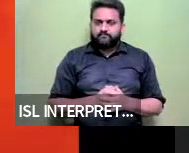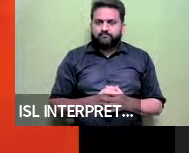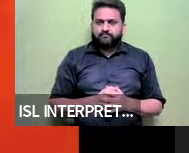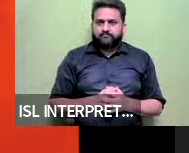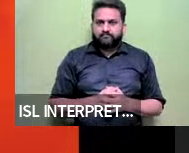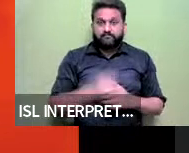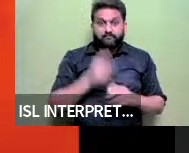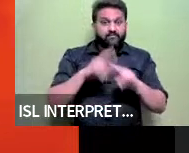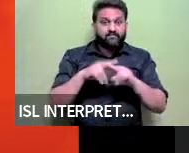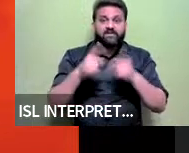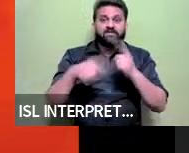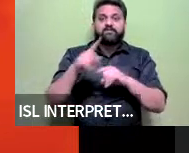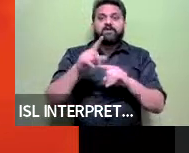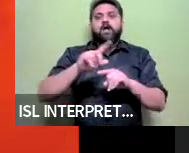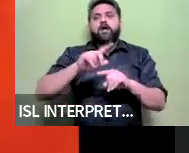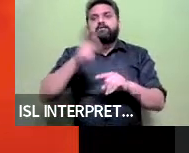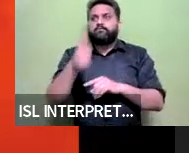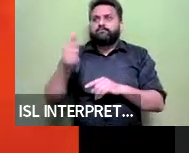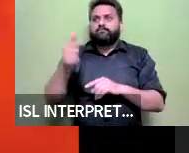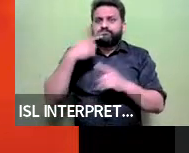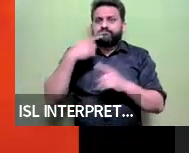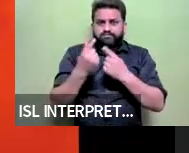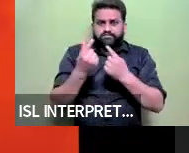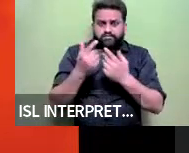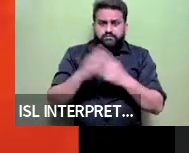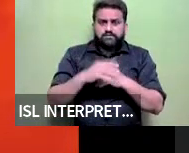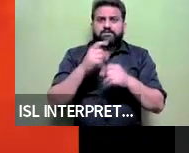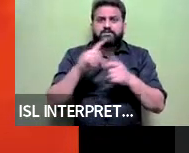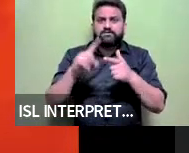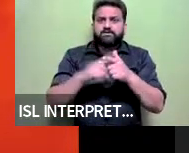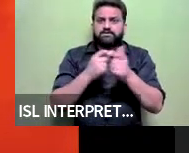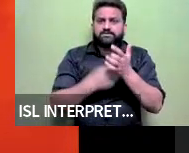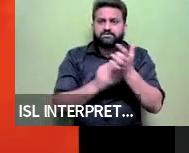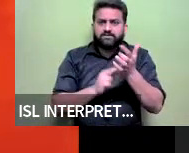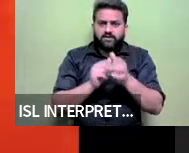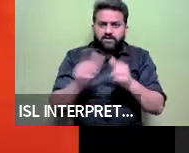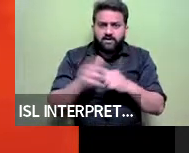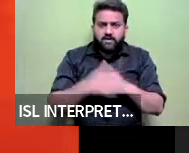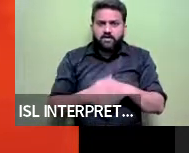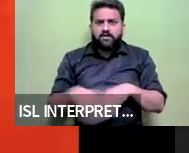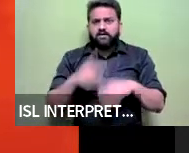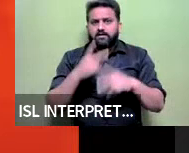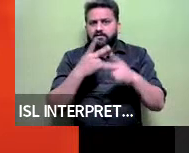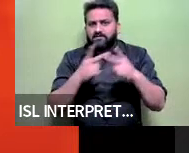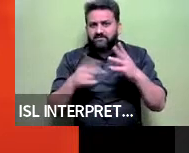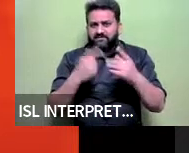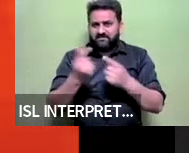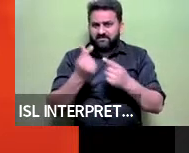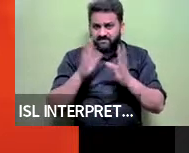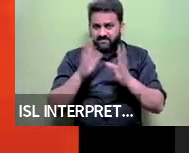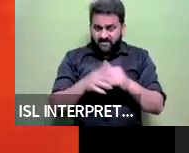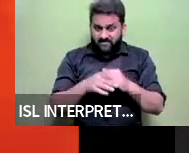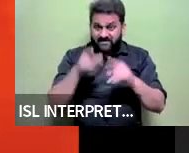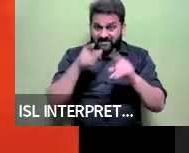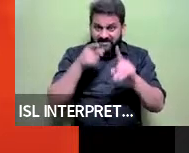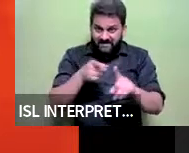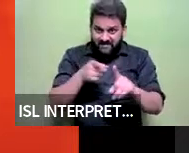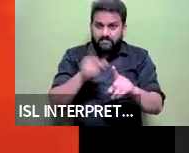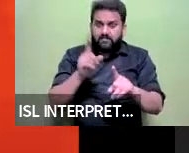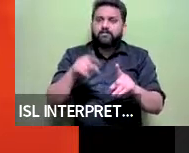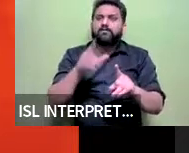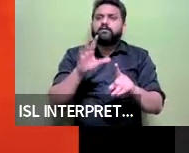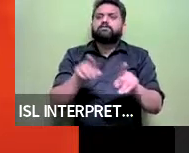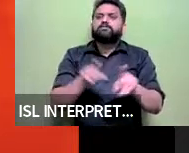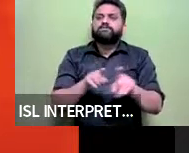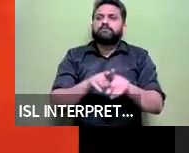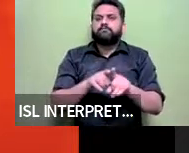If you're using other authorities like book, journal, commentaries, and all those things, again, in that one, the way you do the